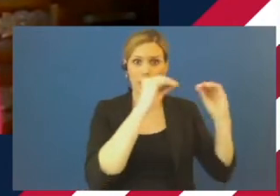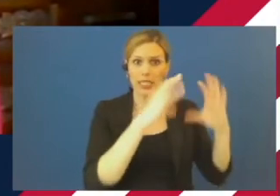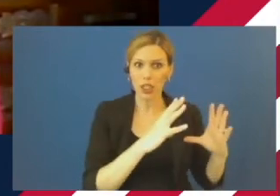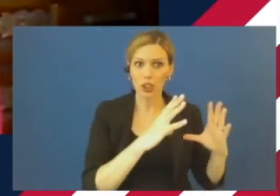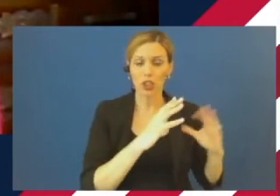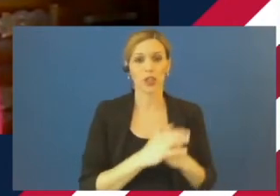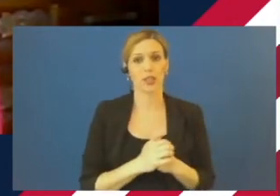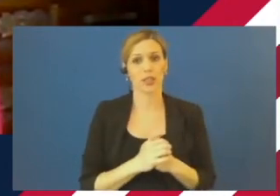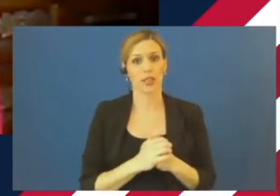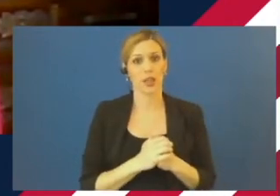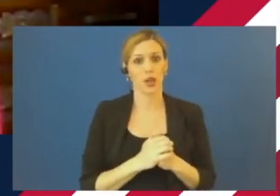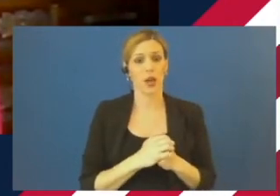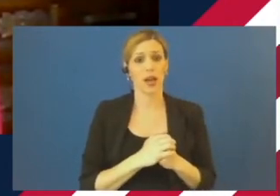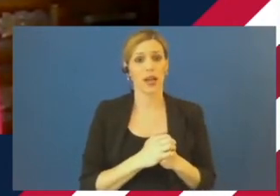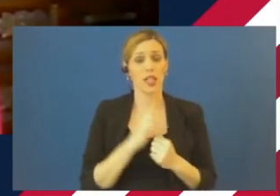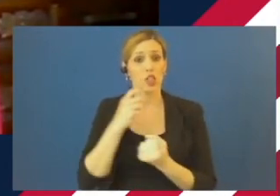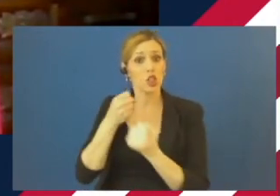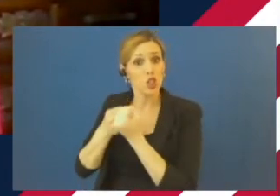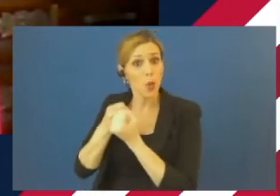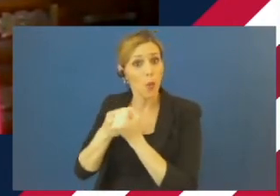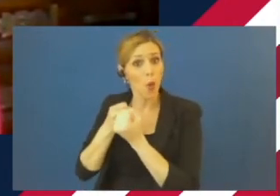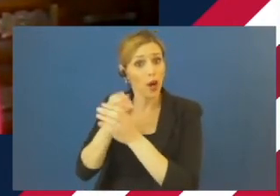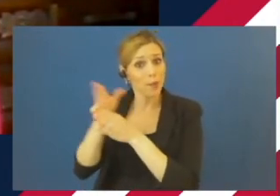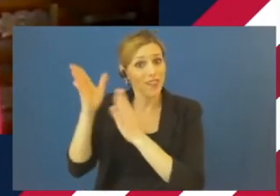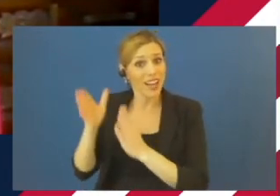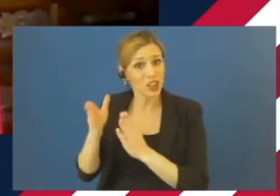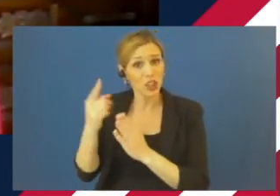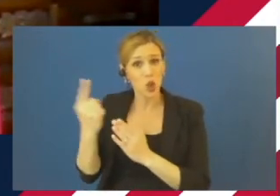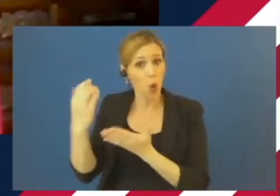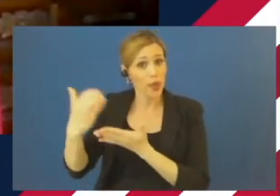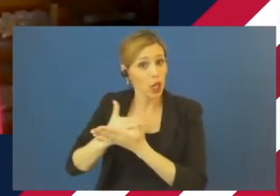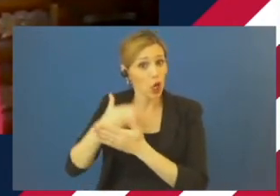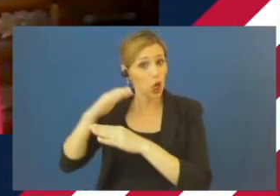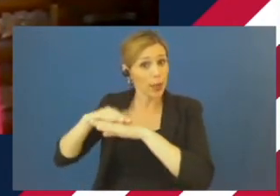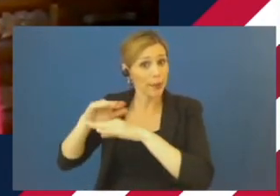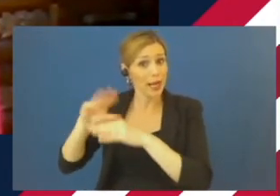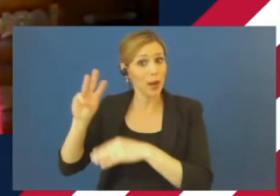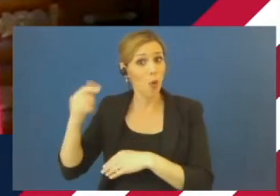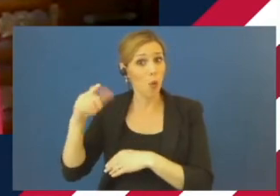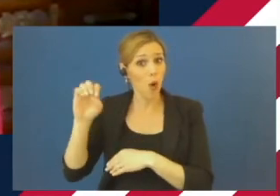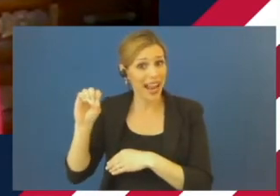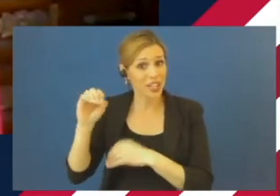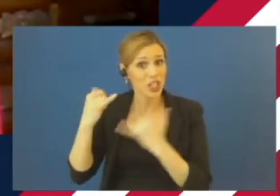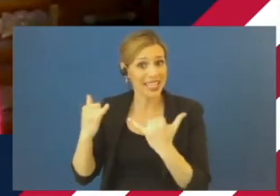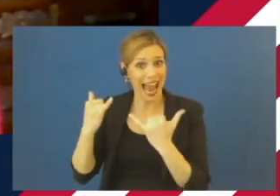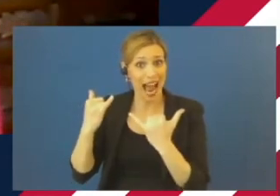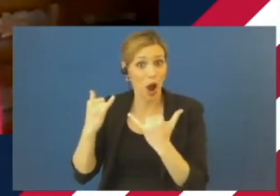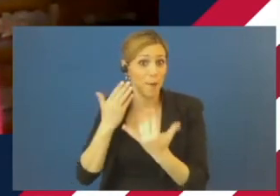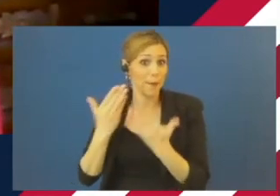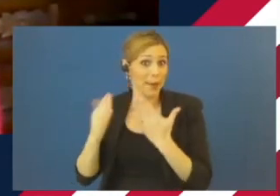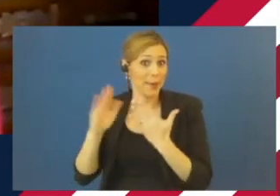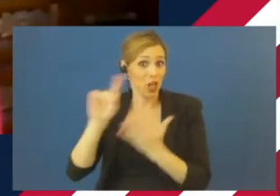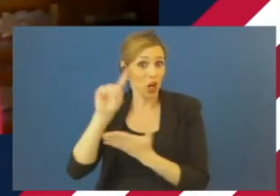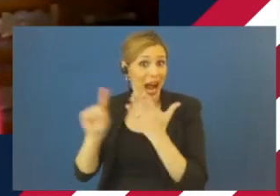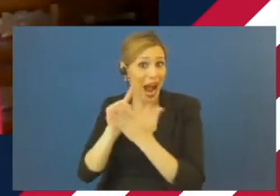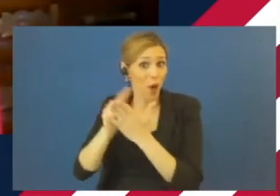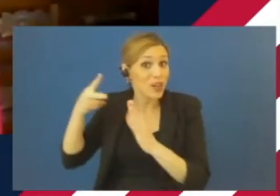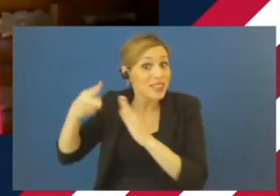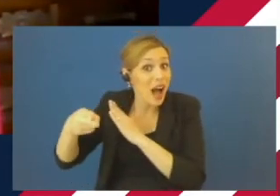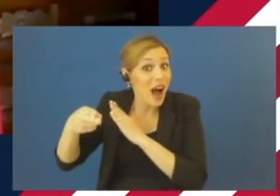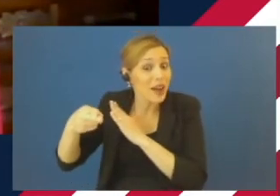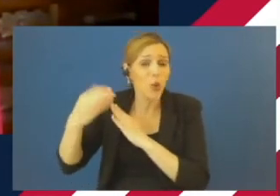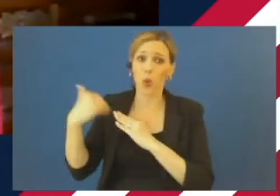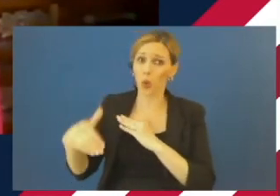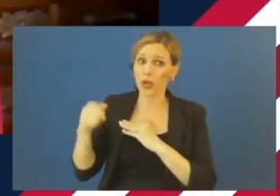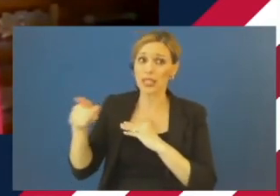support professionals, often for minimum wage, into very difficult circumstances. In many cases, their hours were the first thing to get cut during a